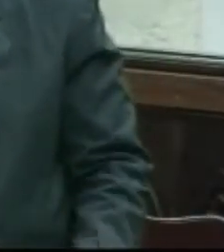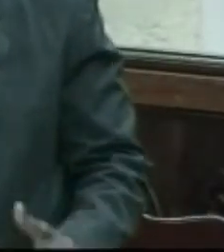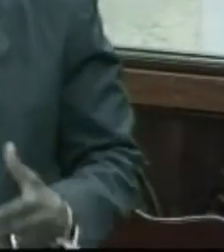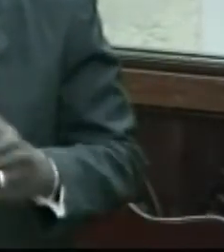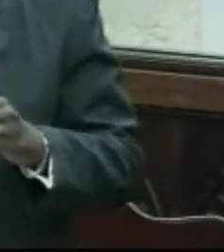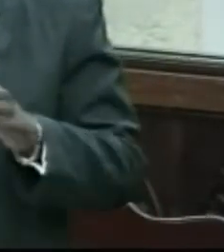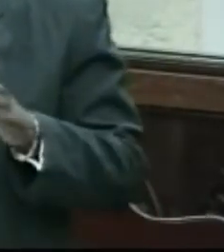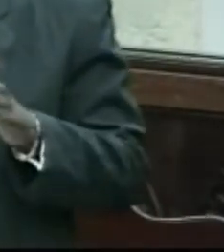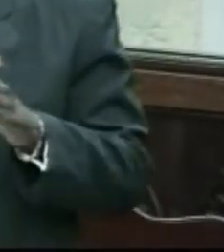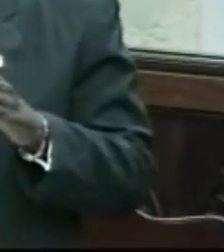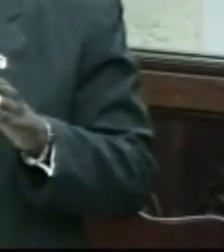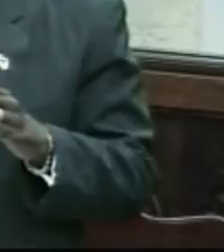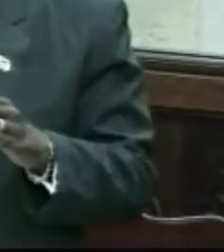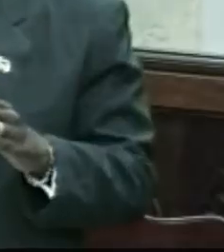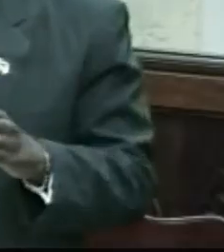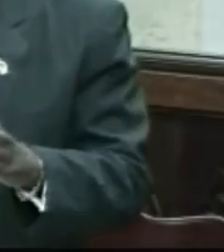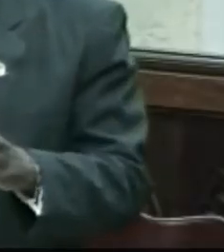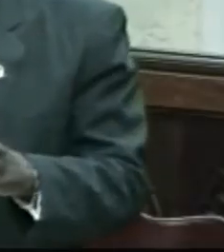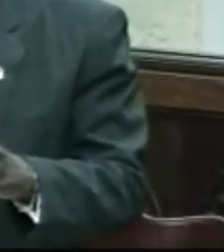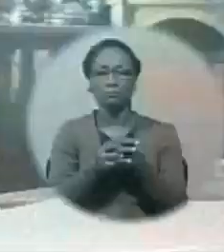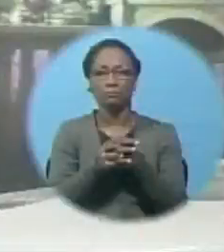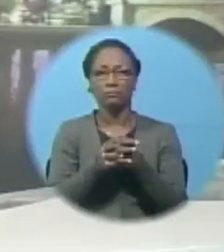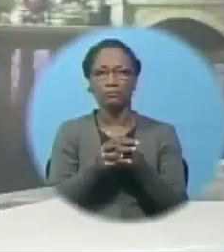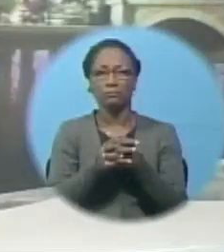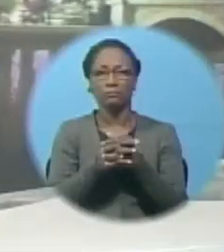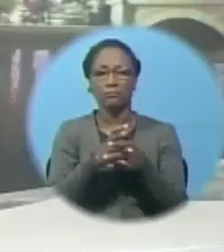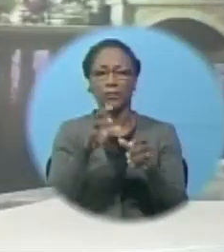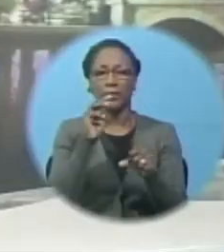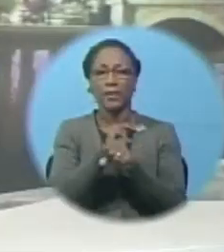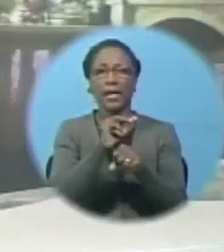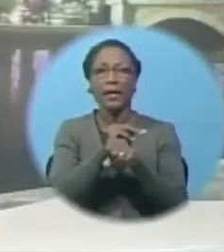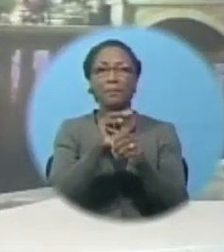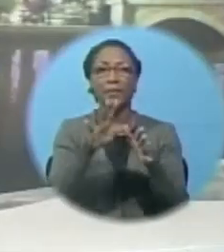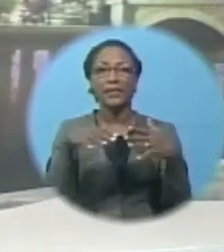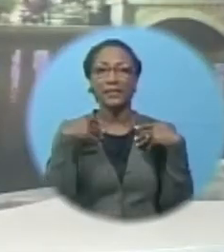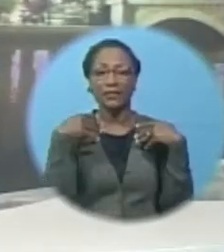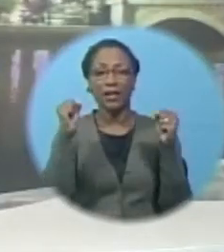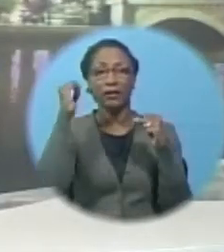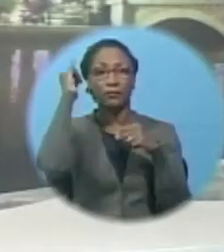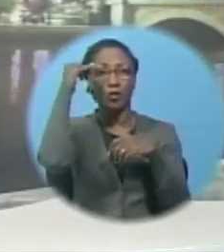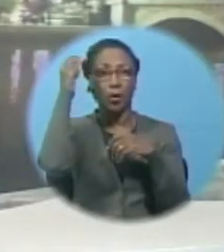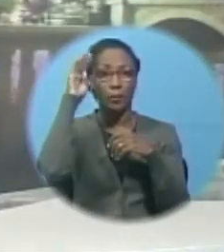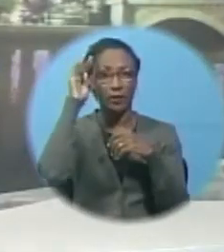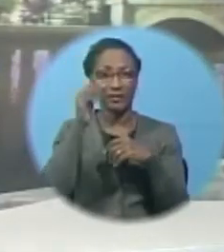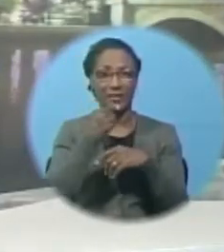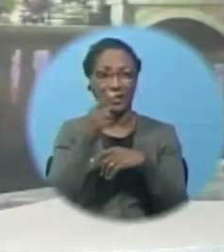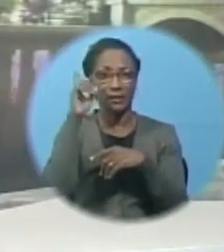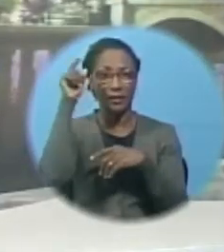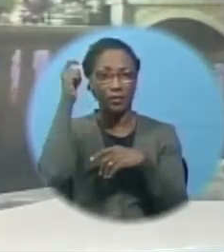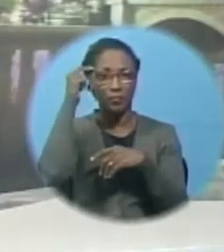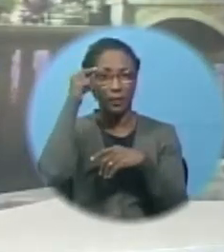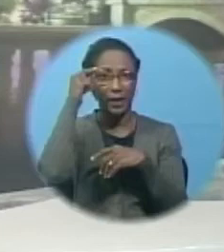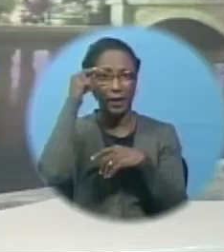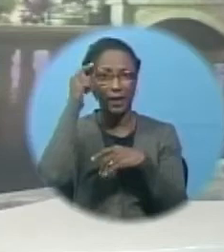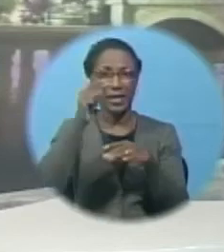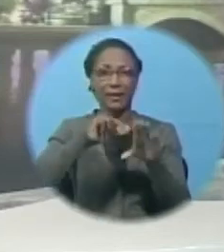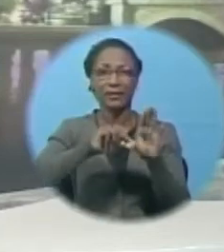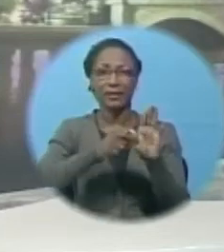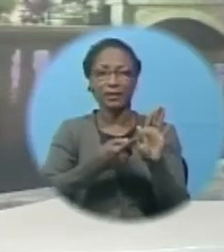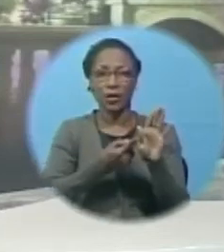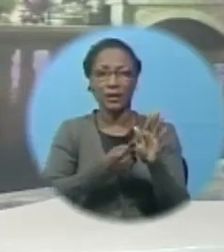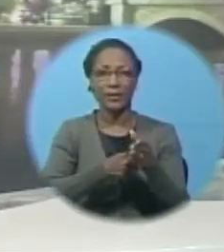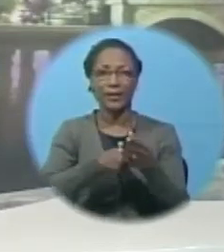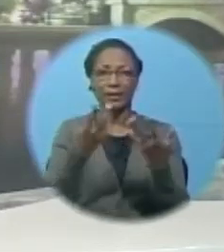2016. And that is a great leap forward. Minister of Health John Boyce says government has commenced a